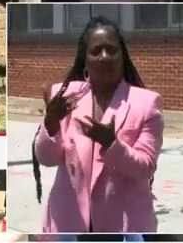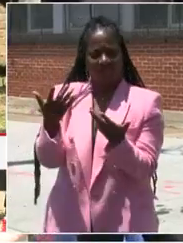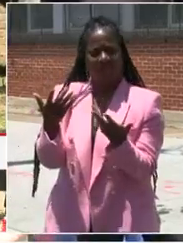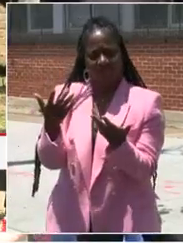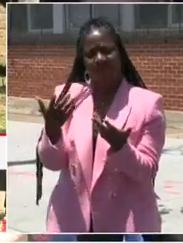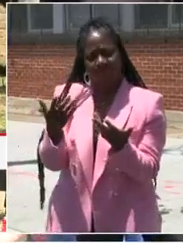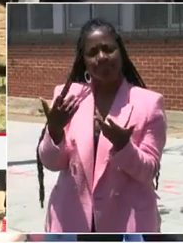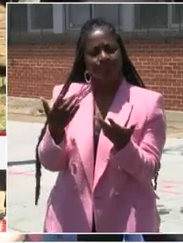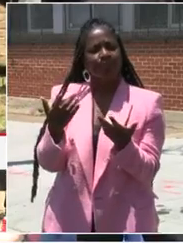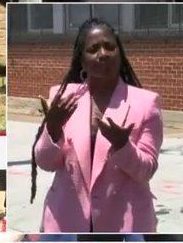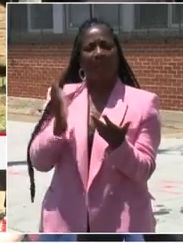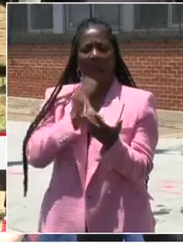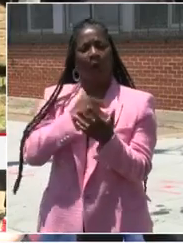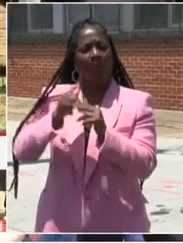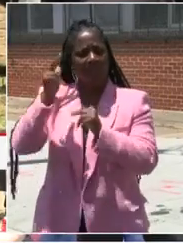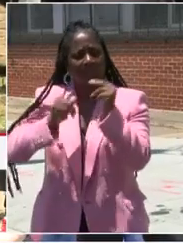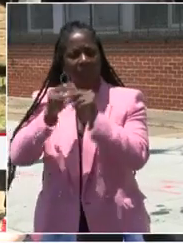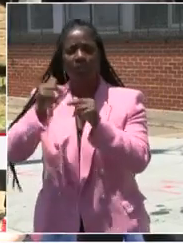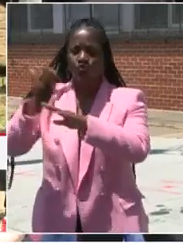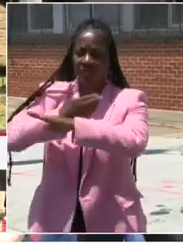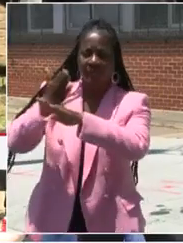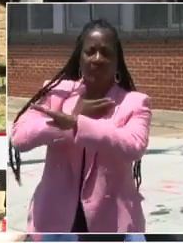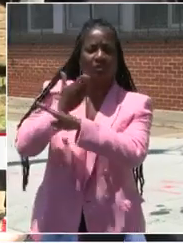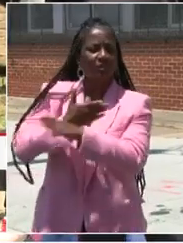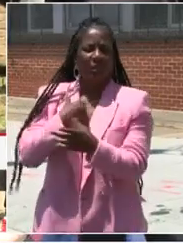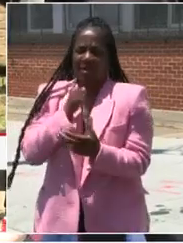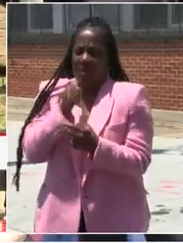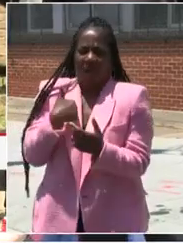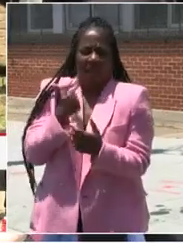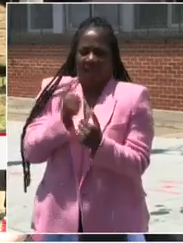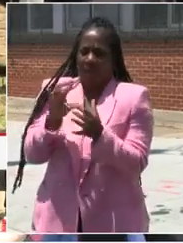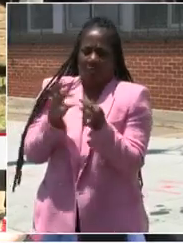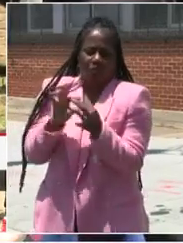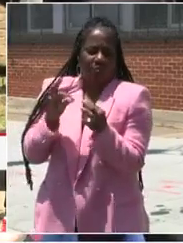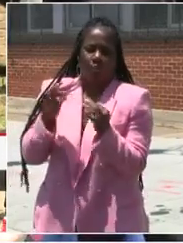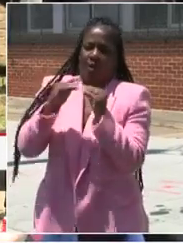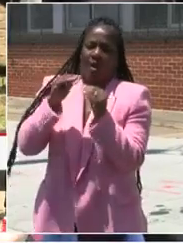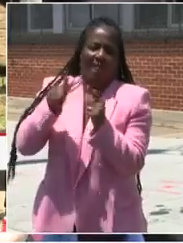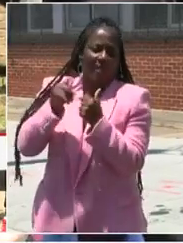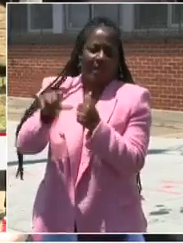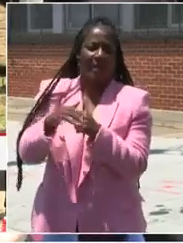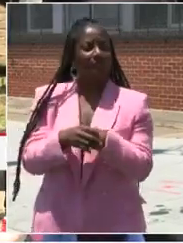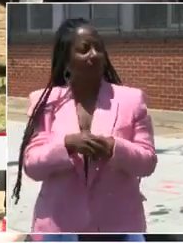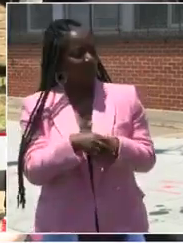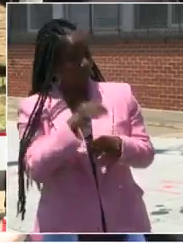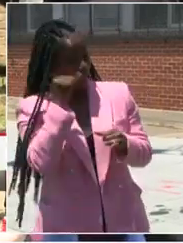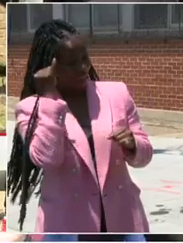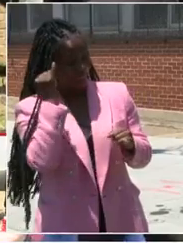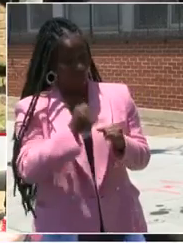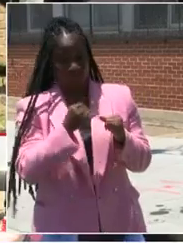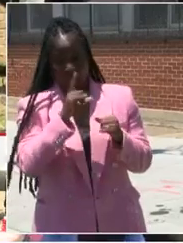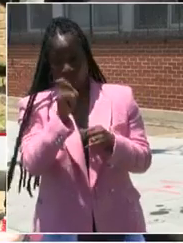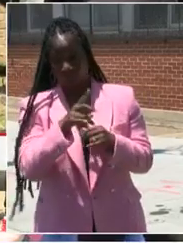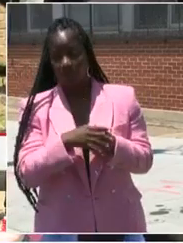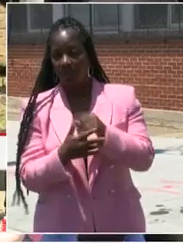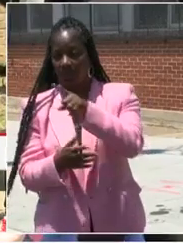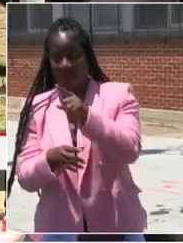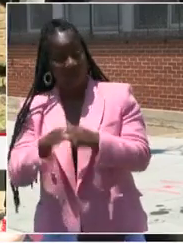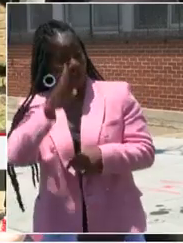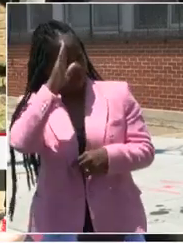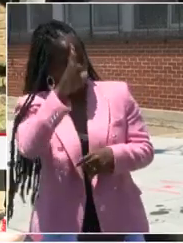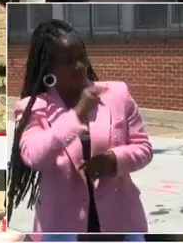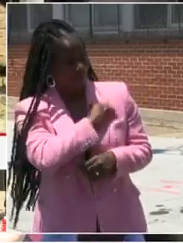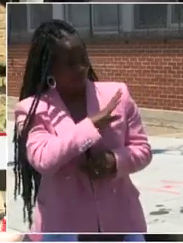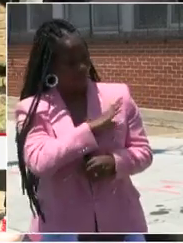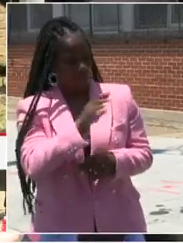our building renovation. So I don't have anything more to say about that. This is the last question. Hi, Mayor. My